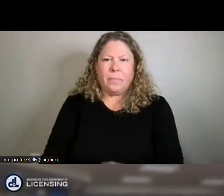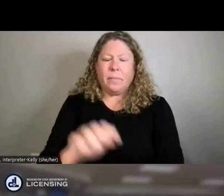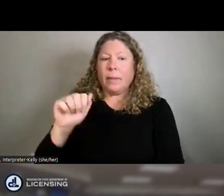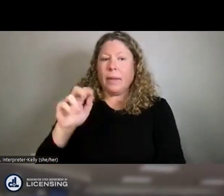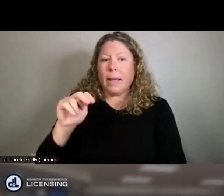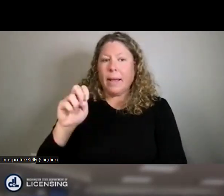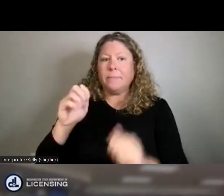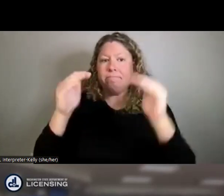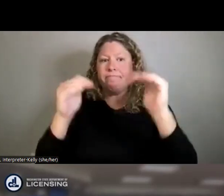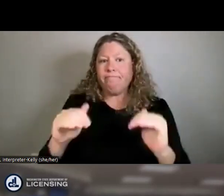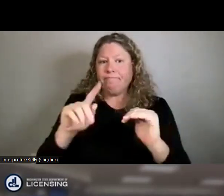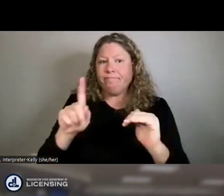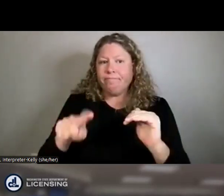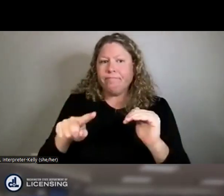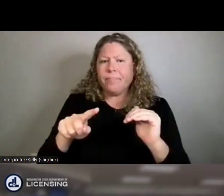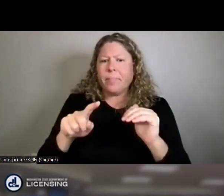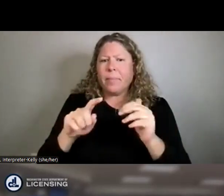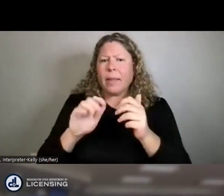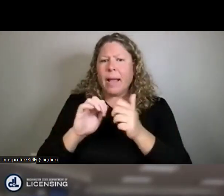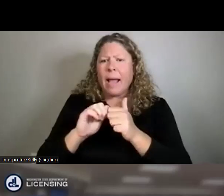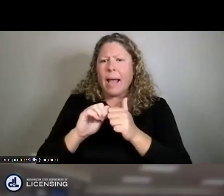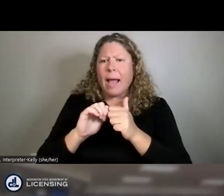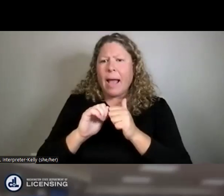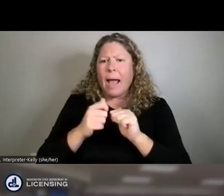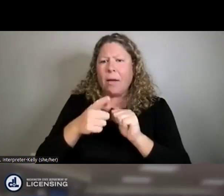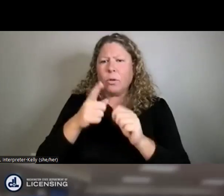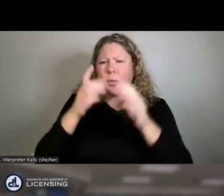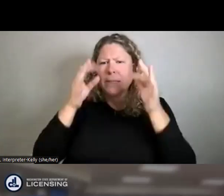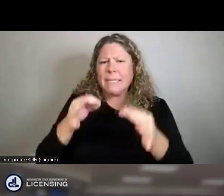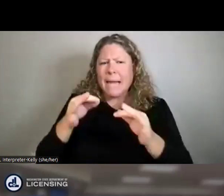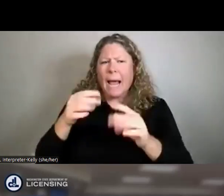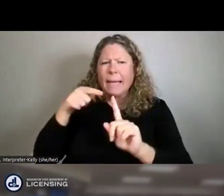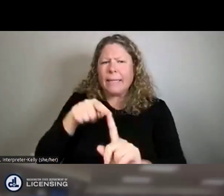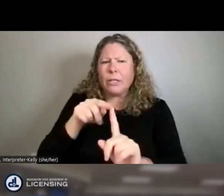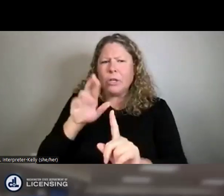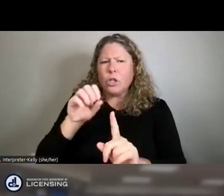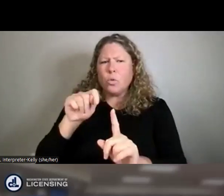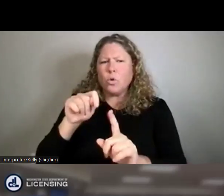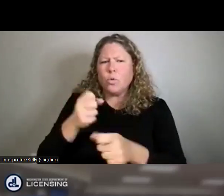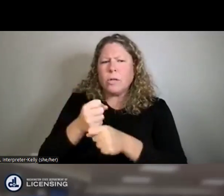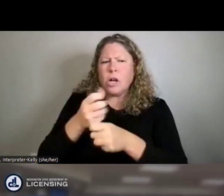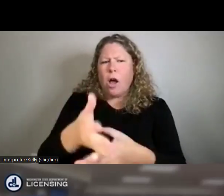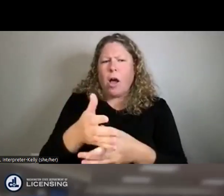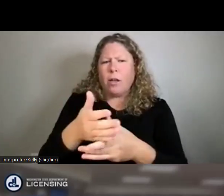How did you determine the root cause of common pitfalls prior to making process improvements?